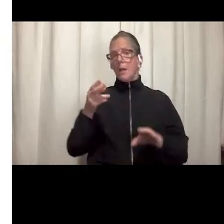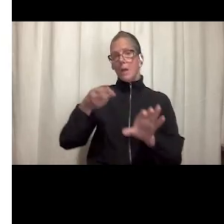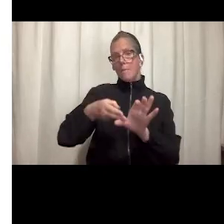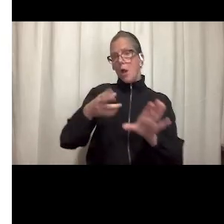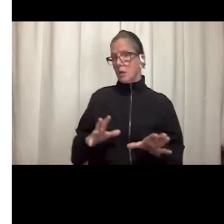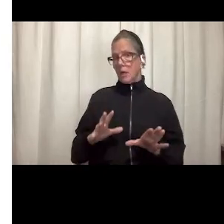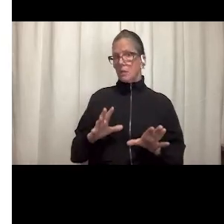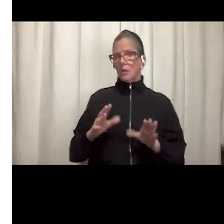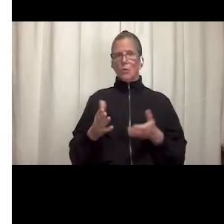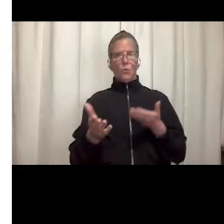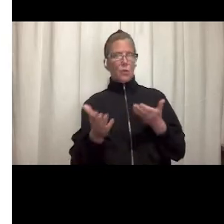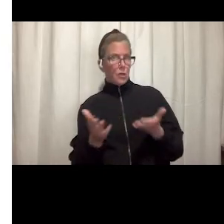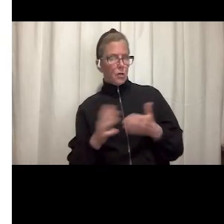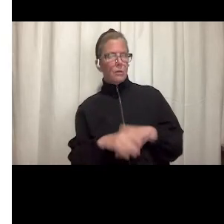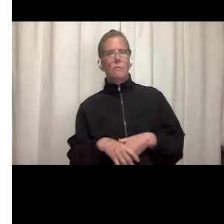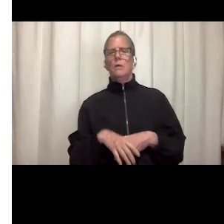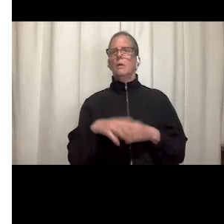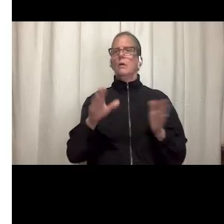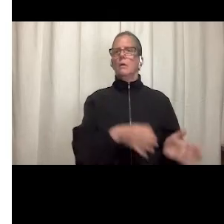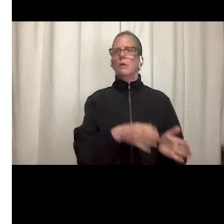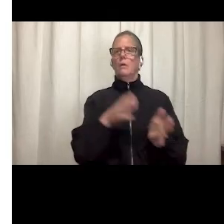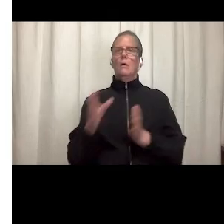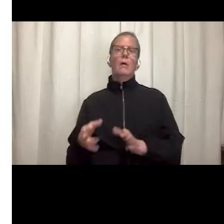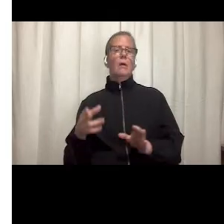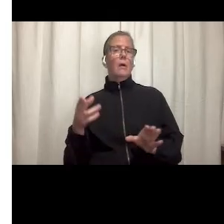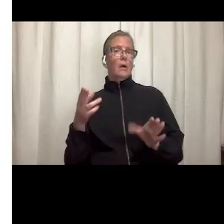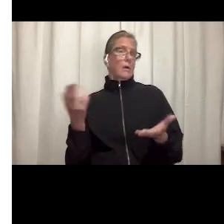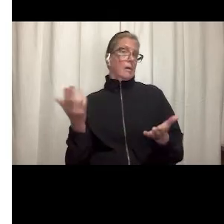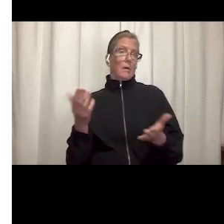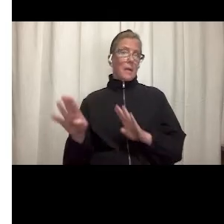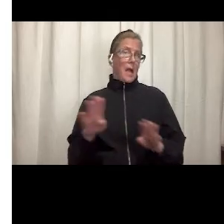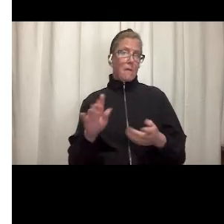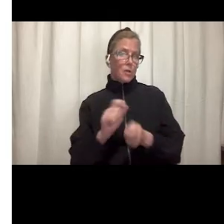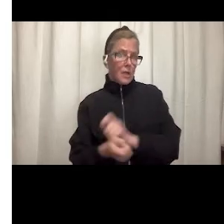participation of behavior change, or improvement in skills.